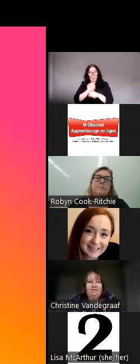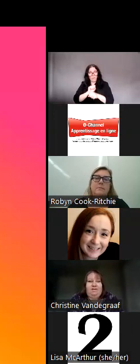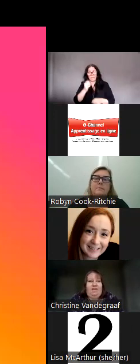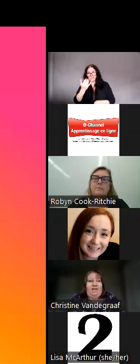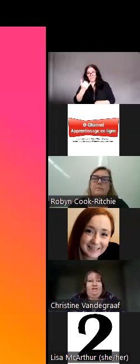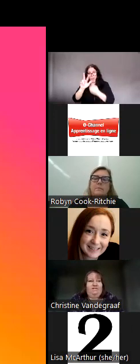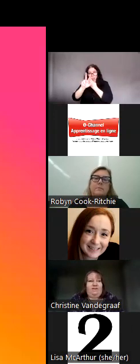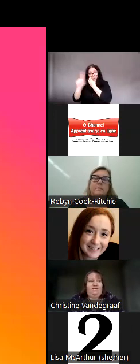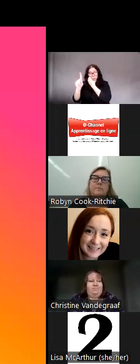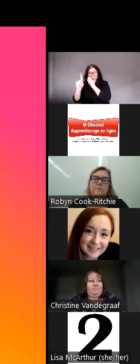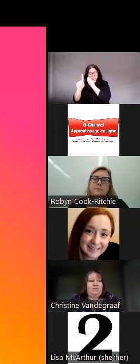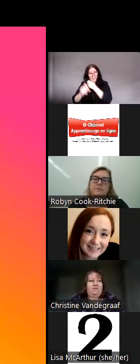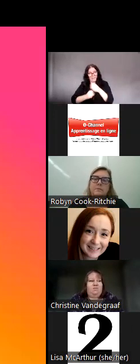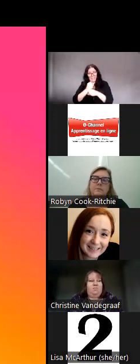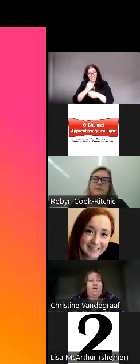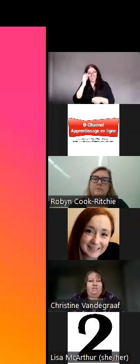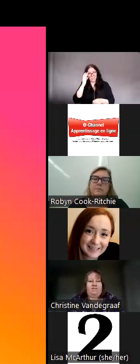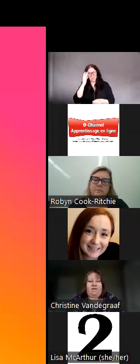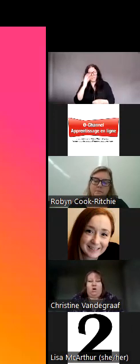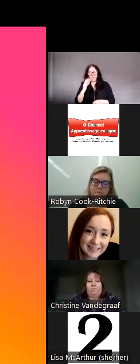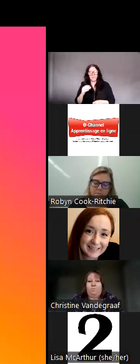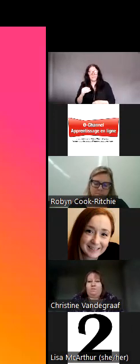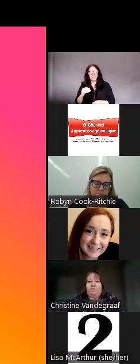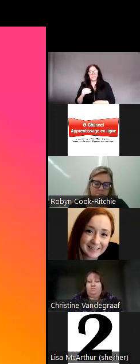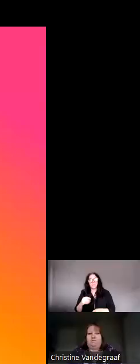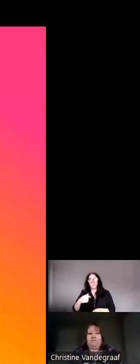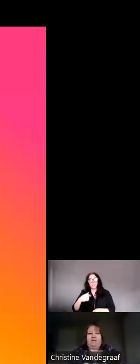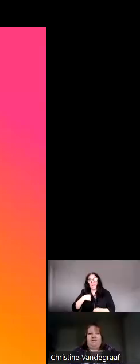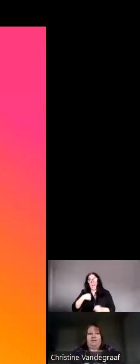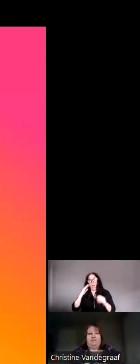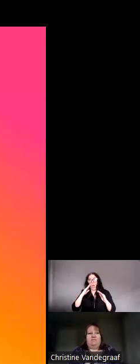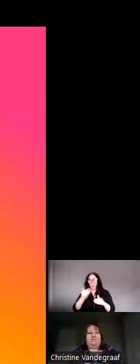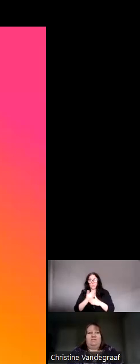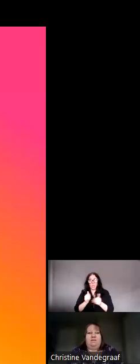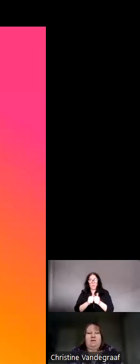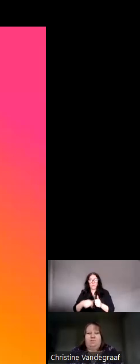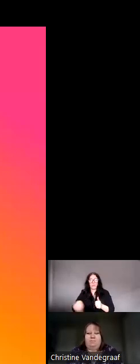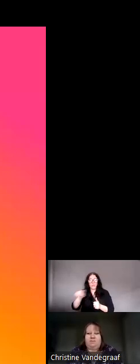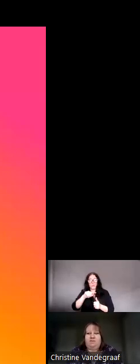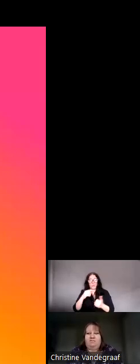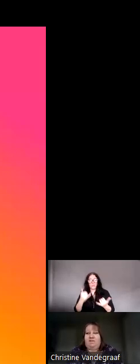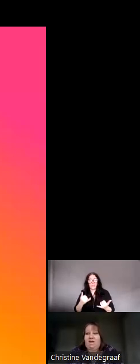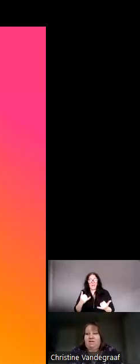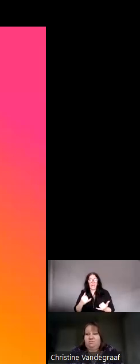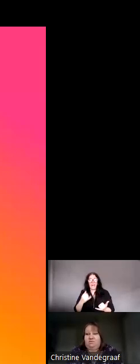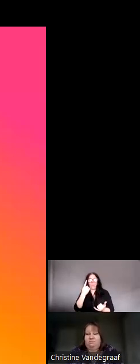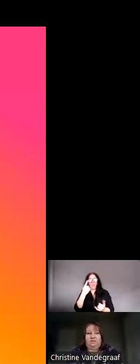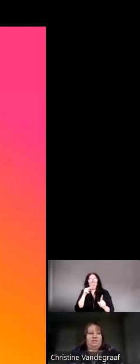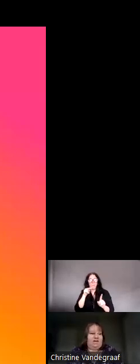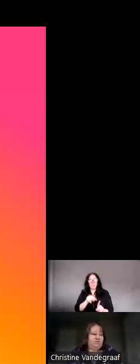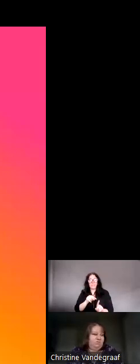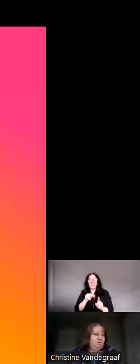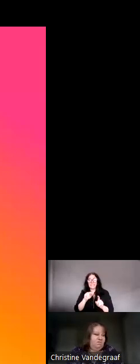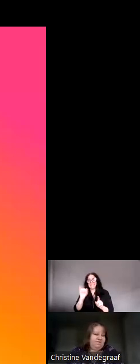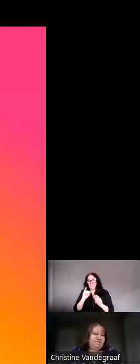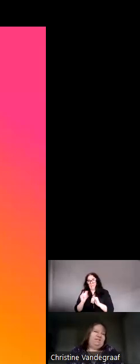years. And what I hope to share with you today is a perspective. As with Melody,